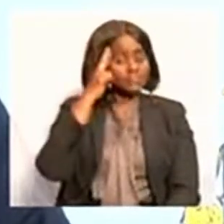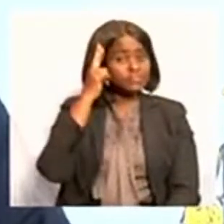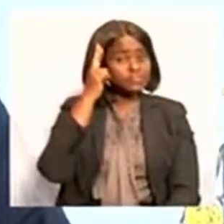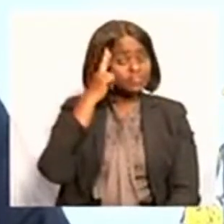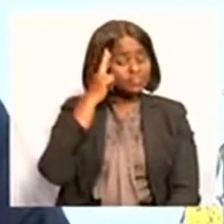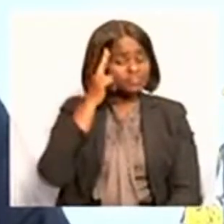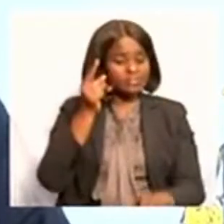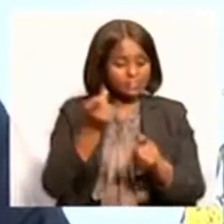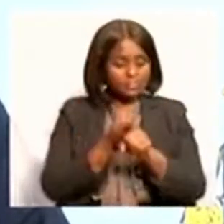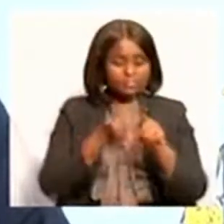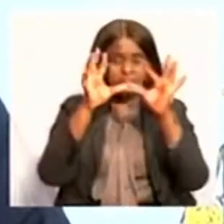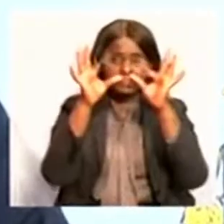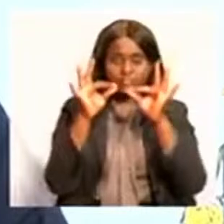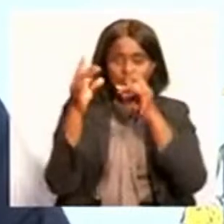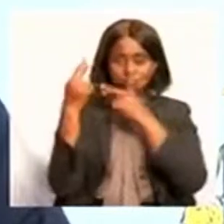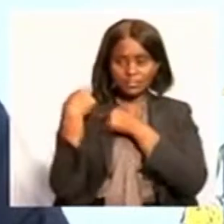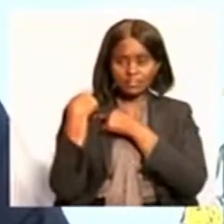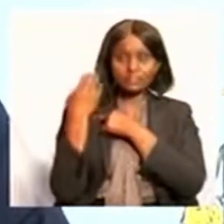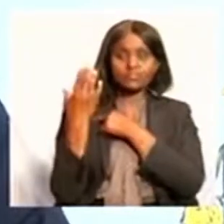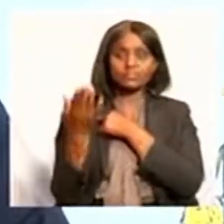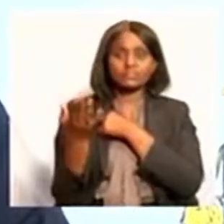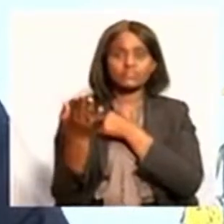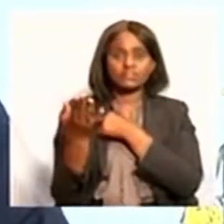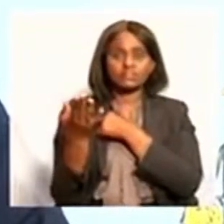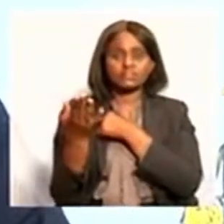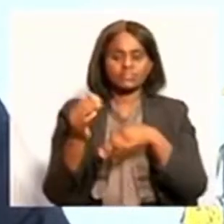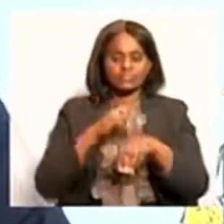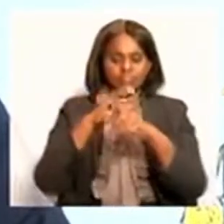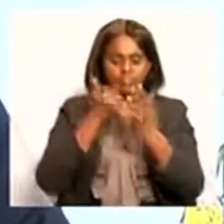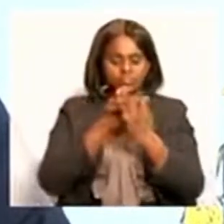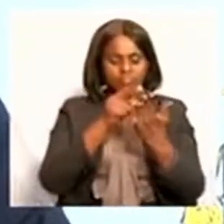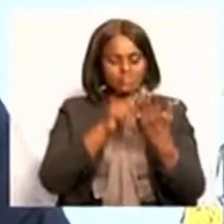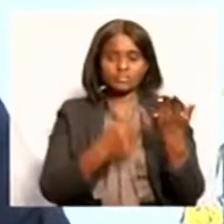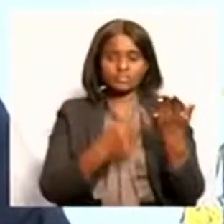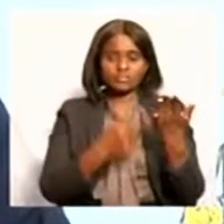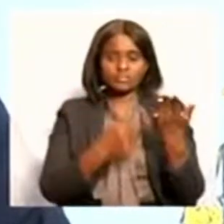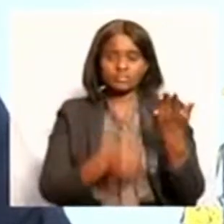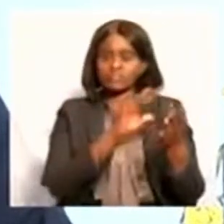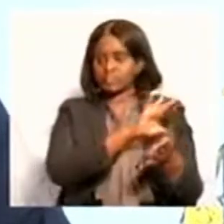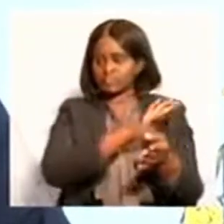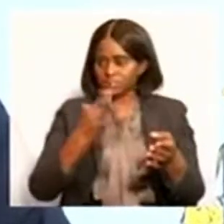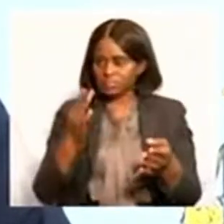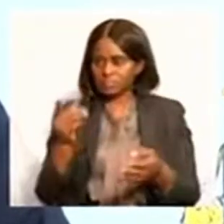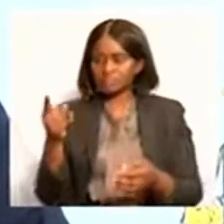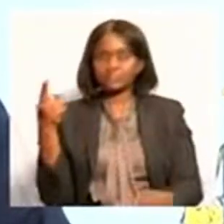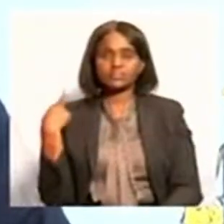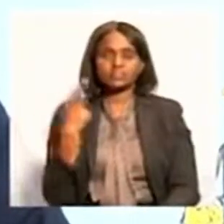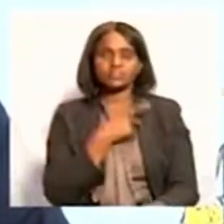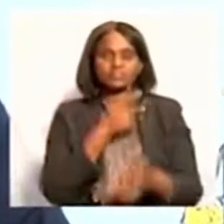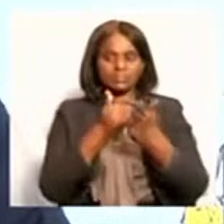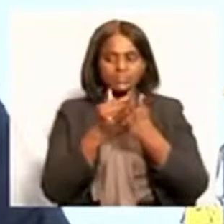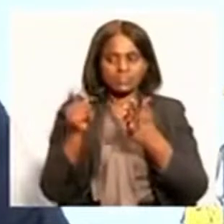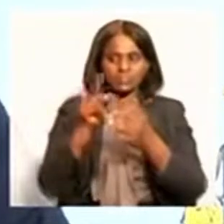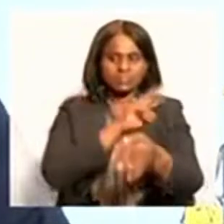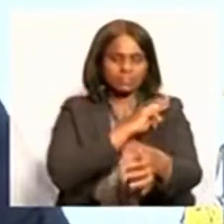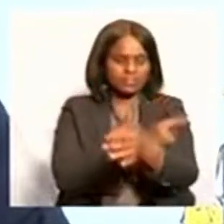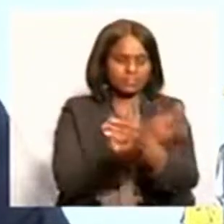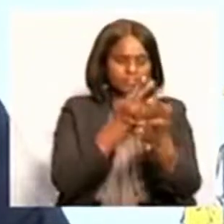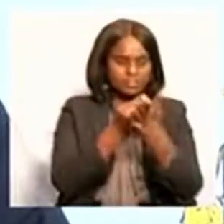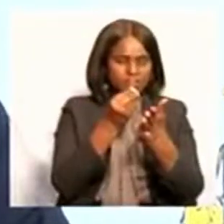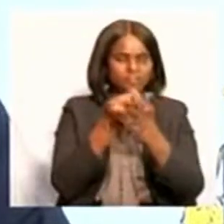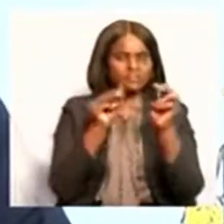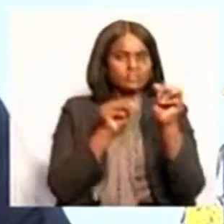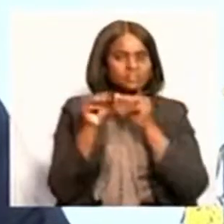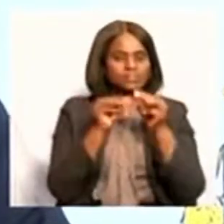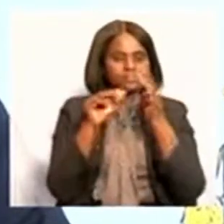the accountability triangle, we all report now back to Parliament on how the resources have been